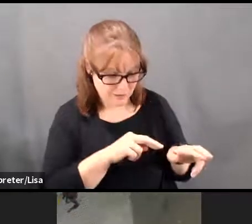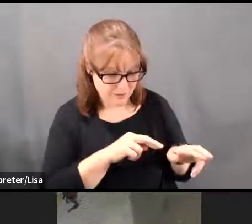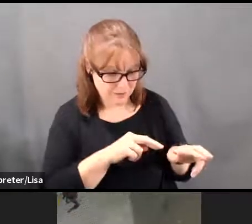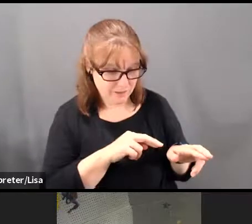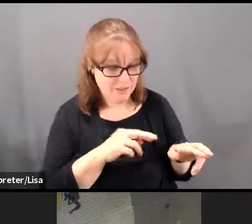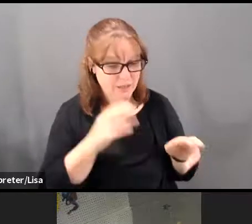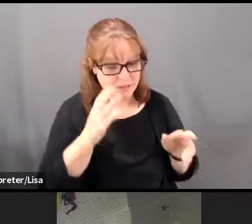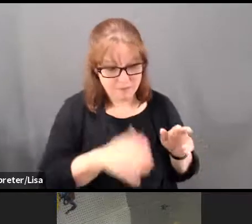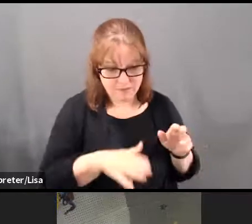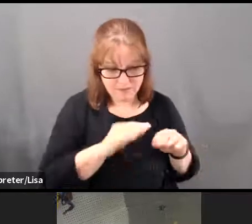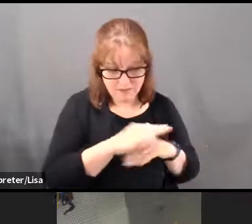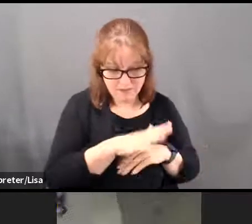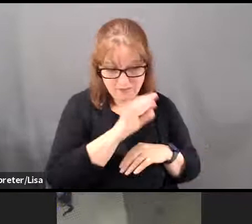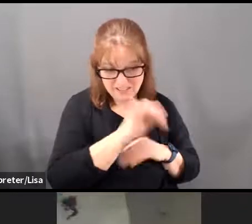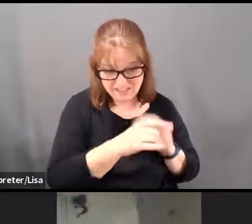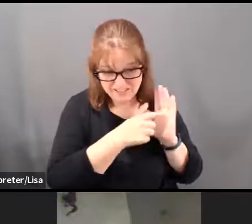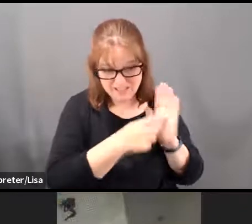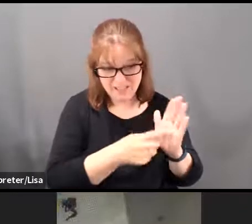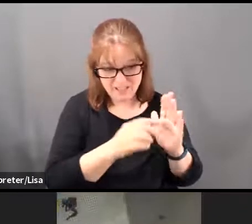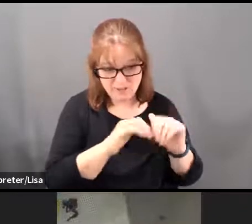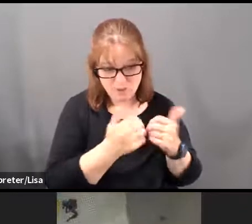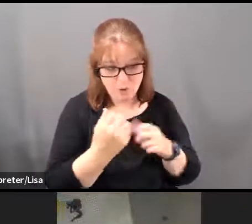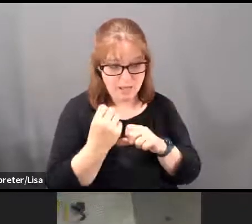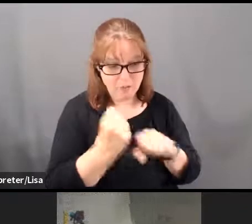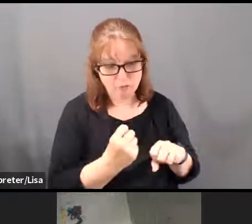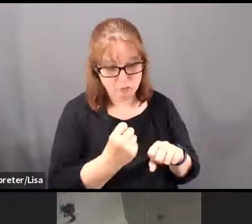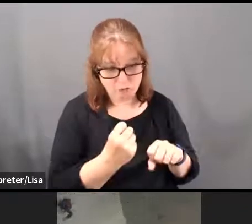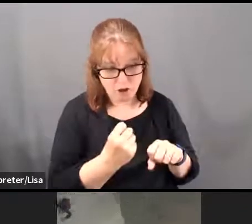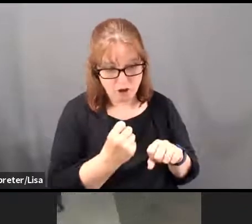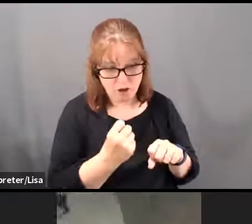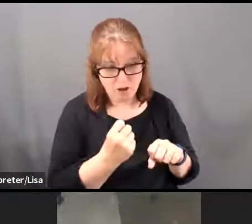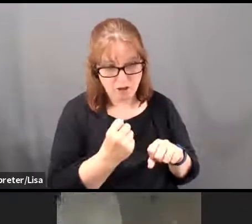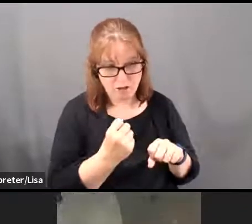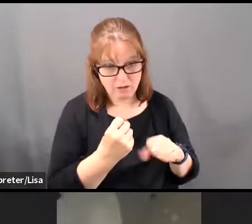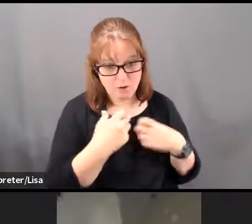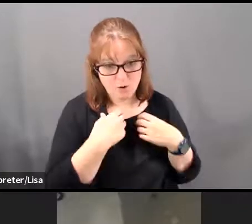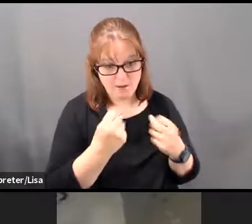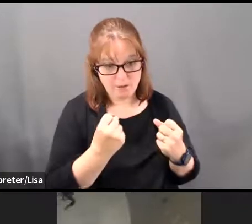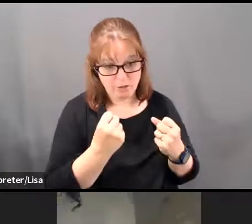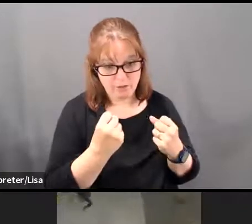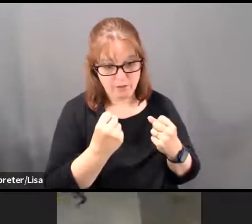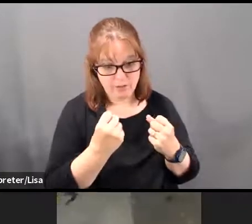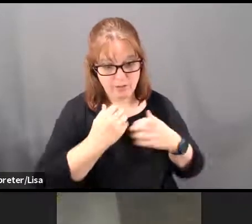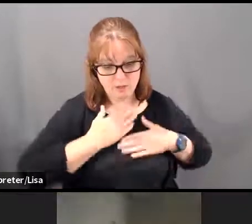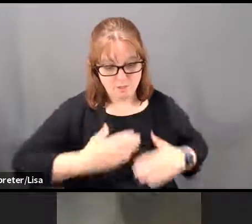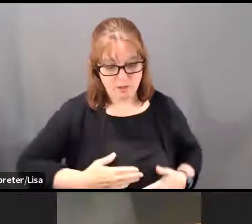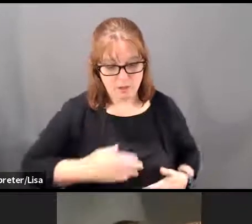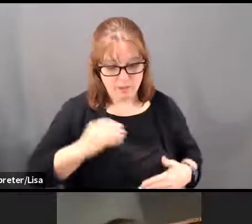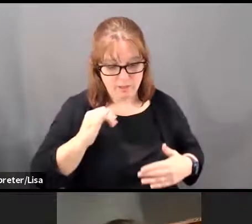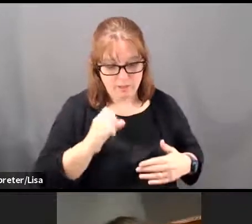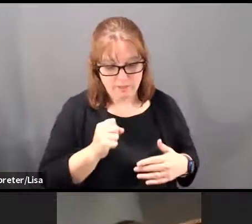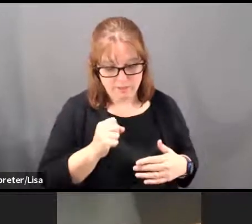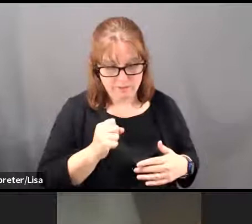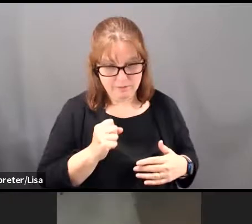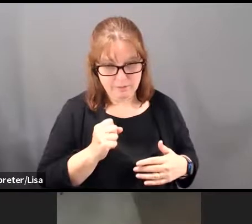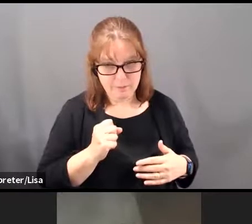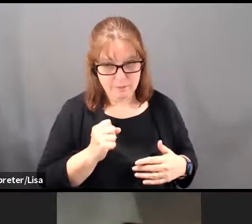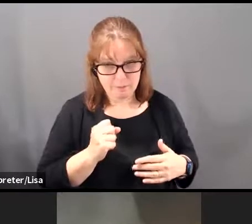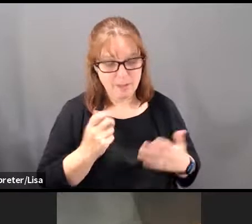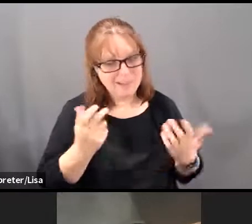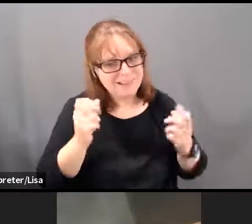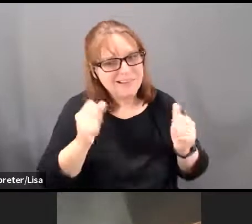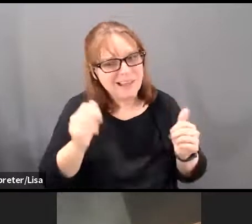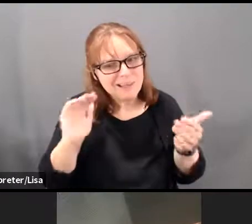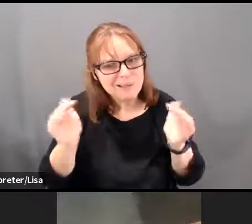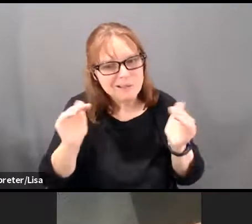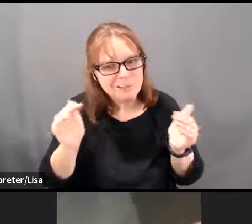symptoms, reflective of the strength or health of one's immune system? You hear that a lot, like, oh, it really laid him out.